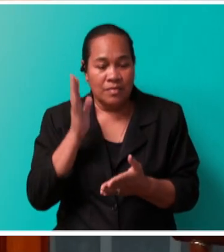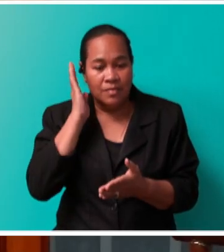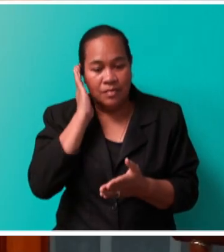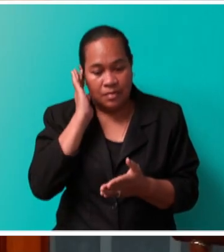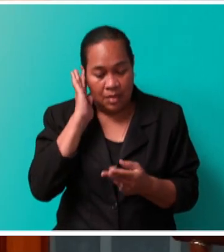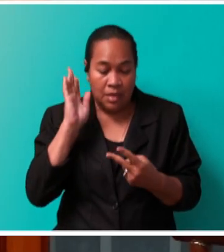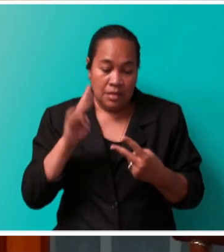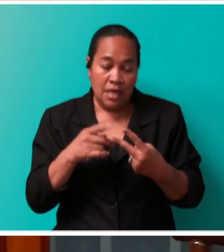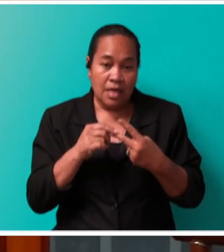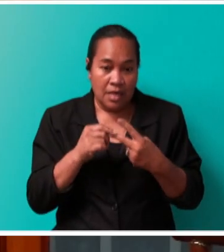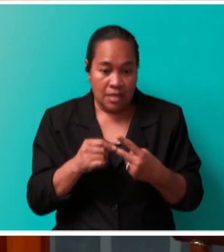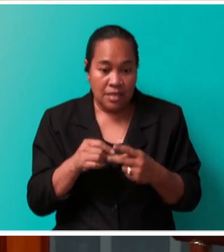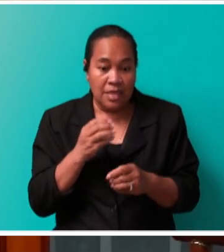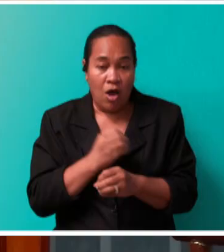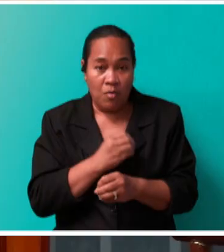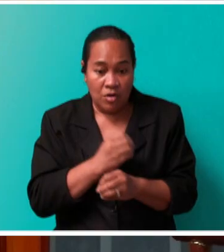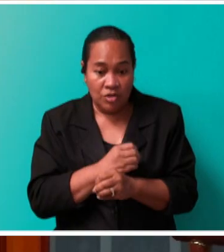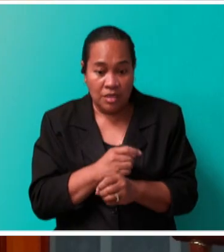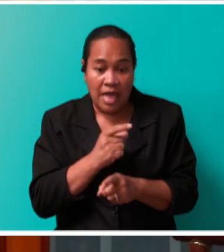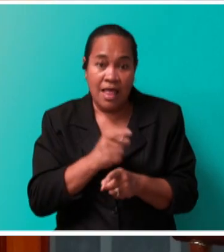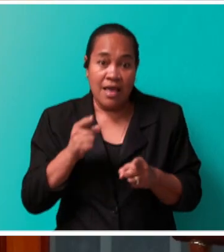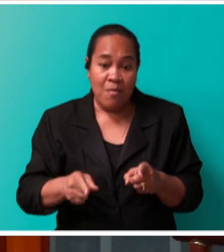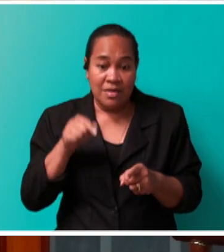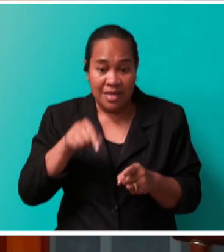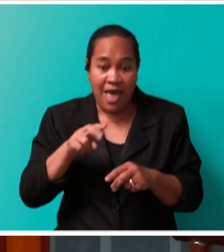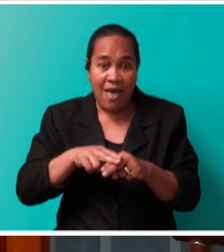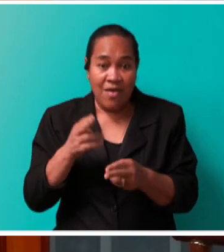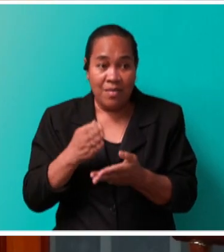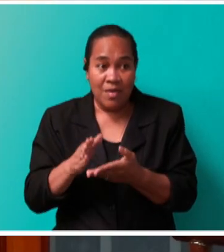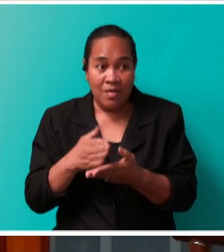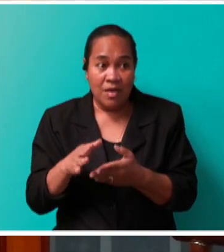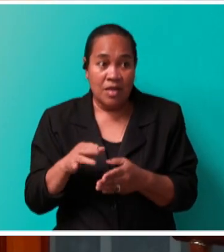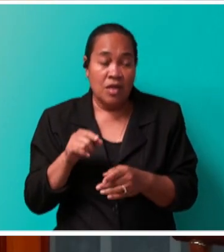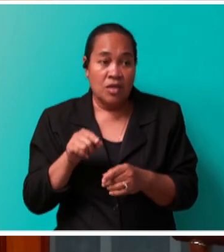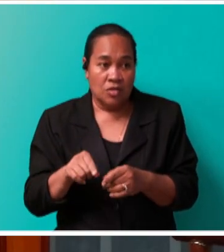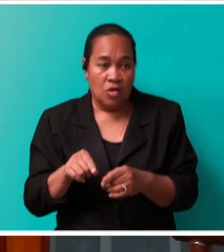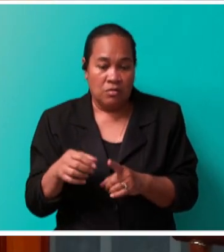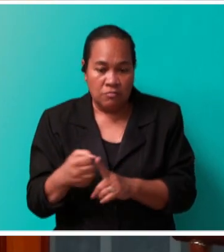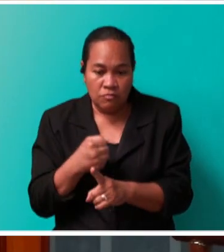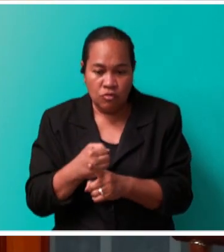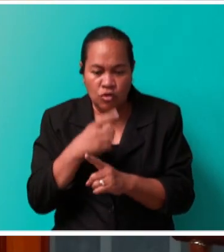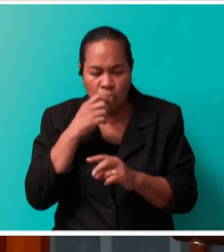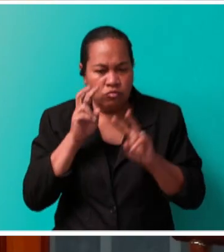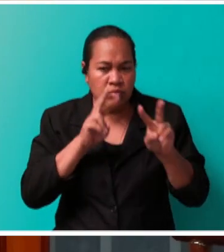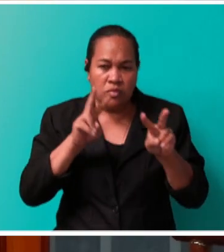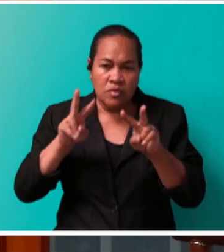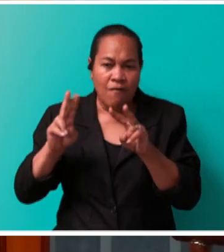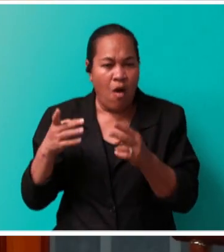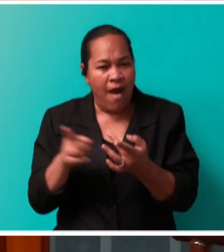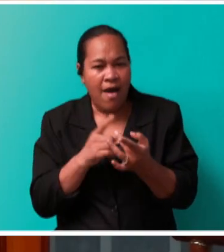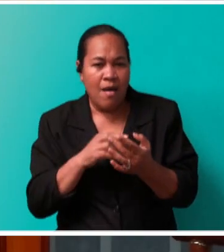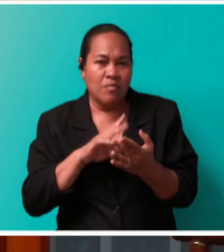governance of FNPF. And thirdly is to assist the FNPF to explore fund scheme for